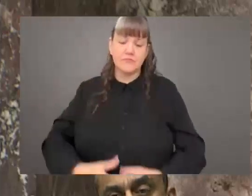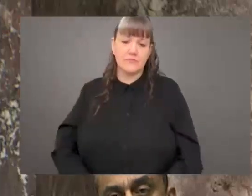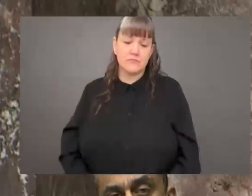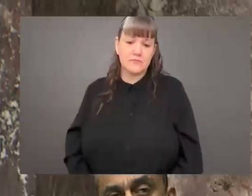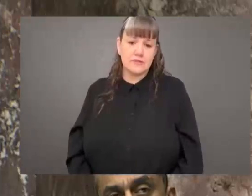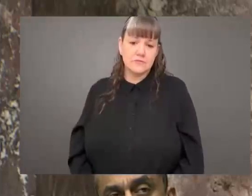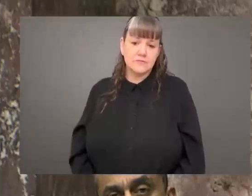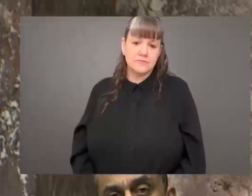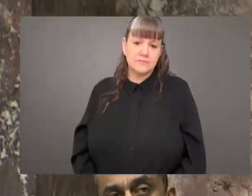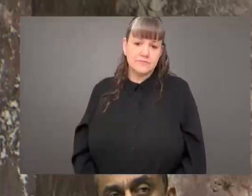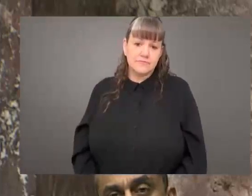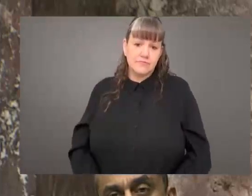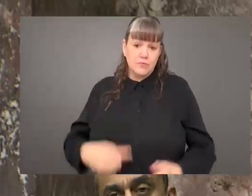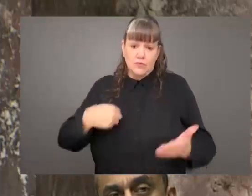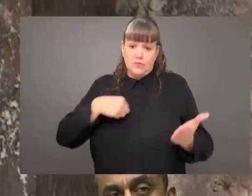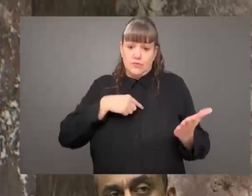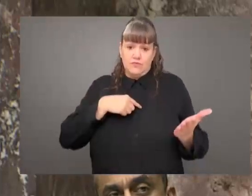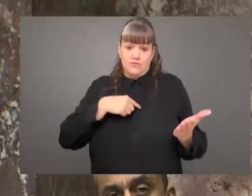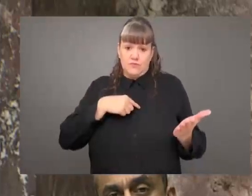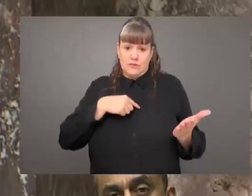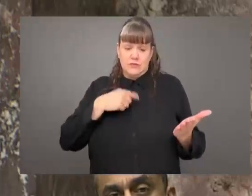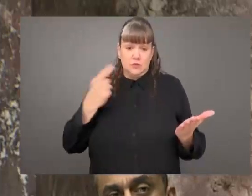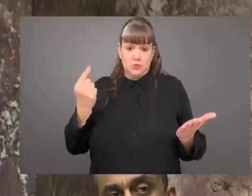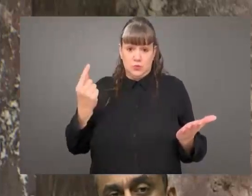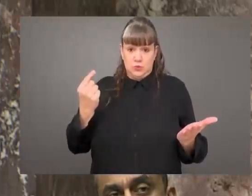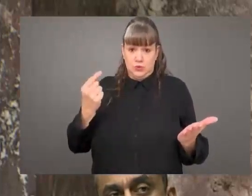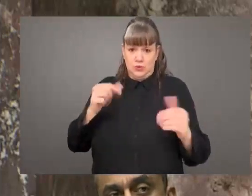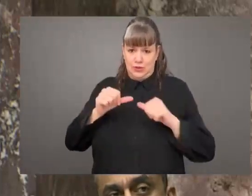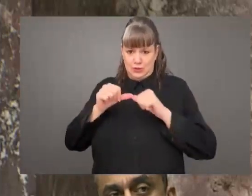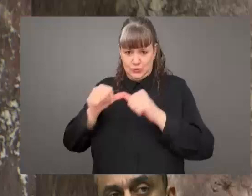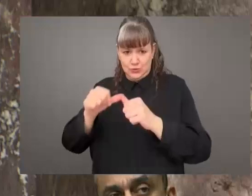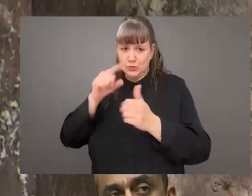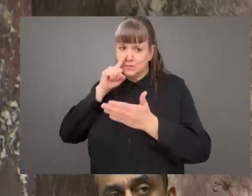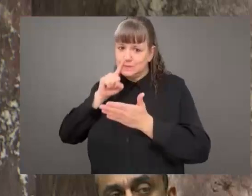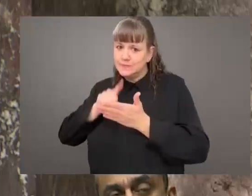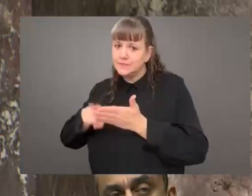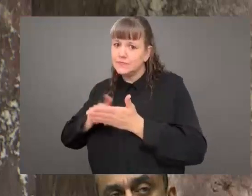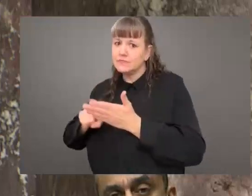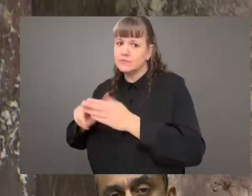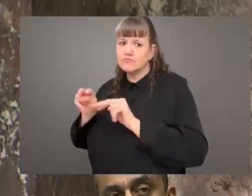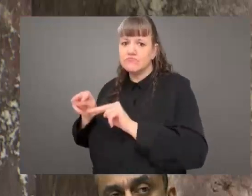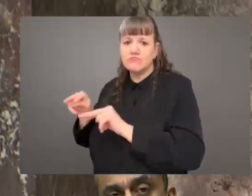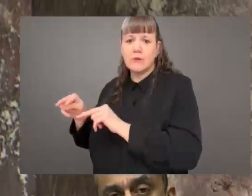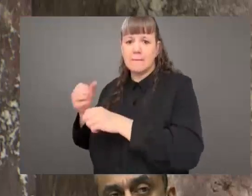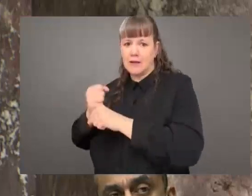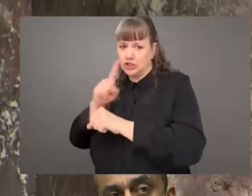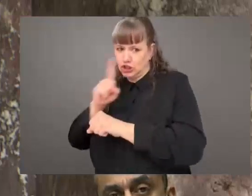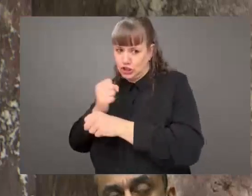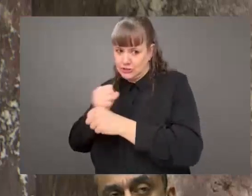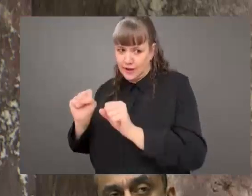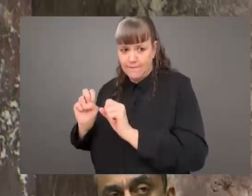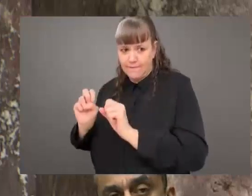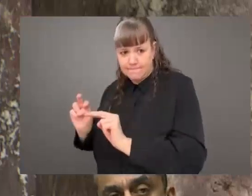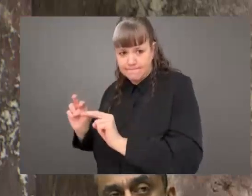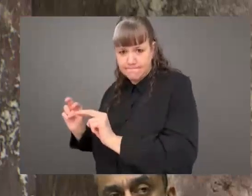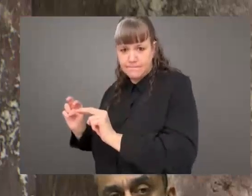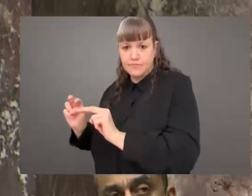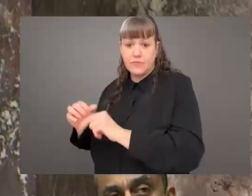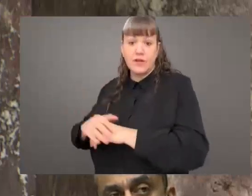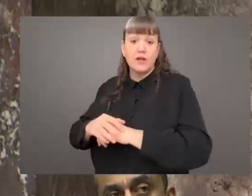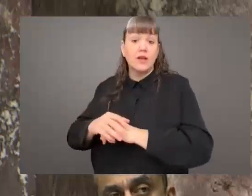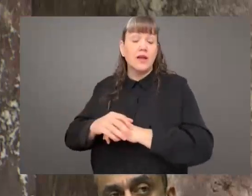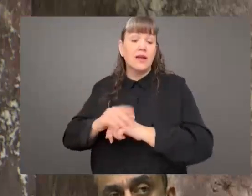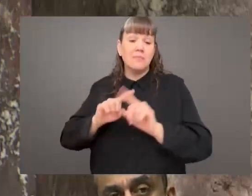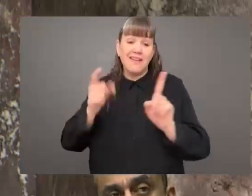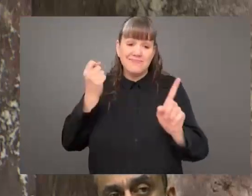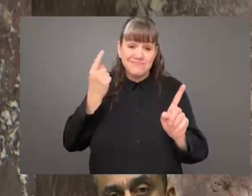it continues to be safe, is inspected on a regular basis, but the work that's required so that we can get to the point deciding what the best option in